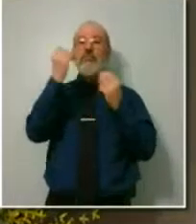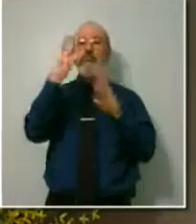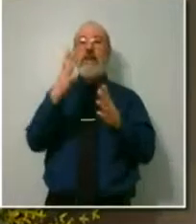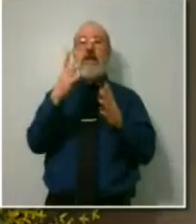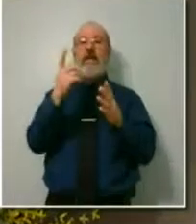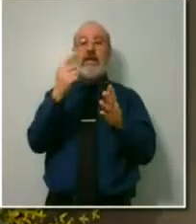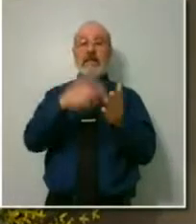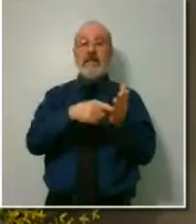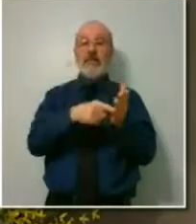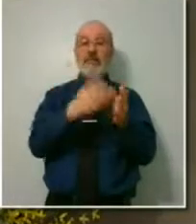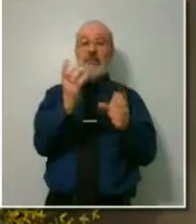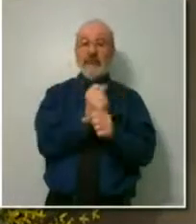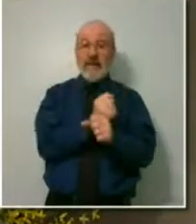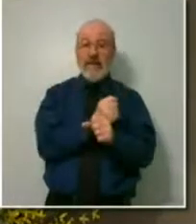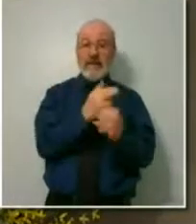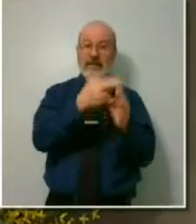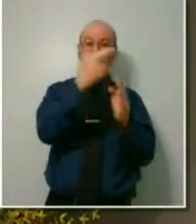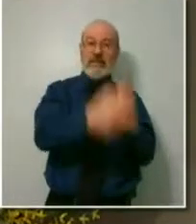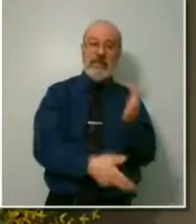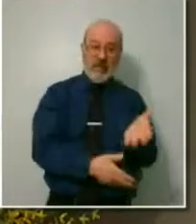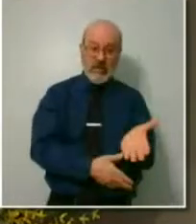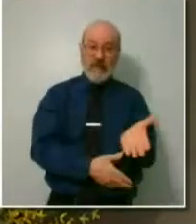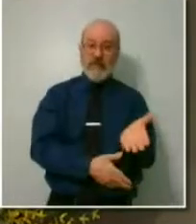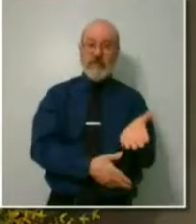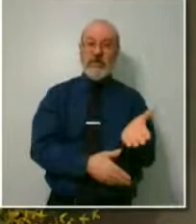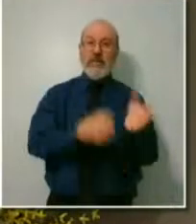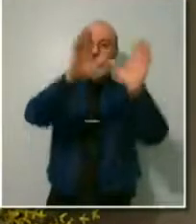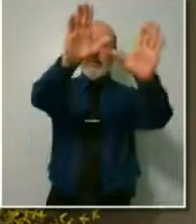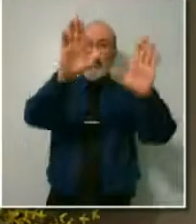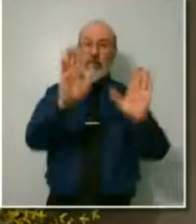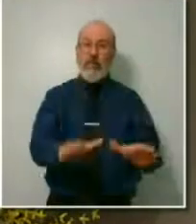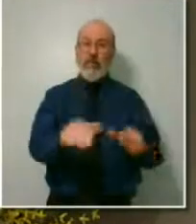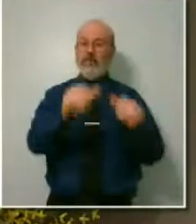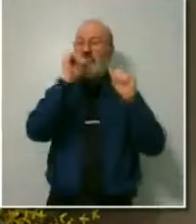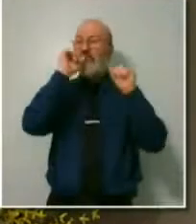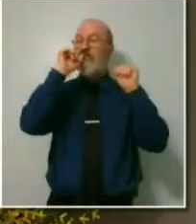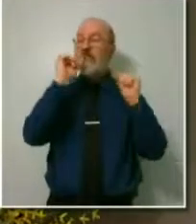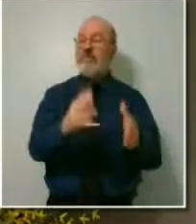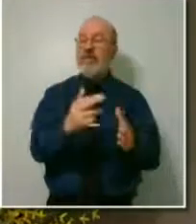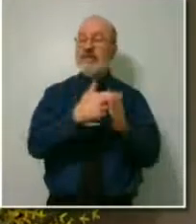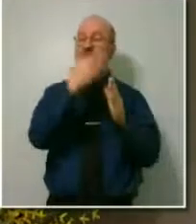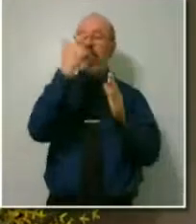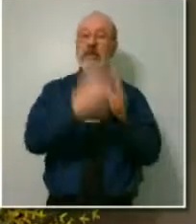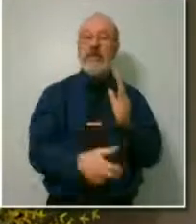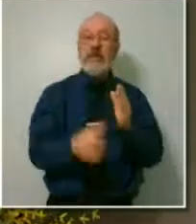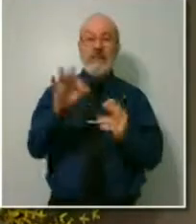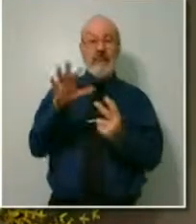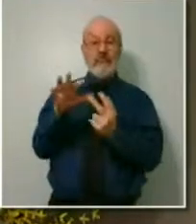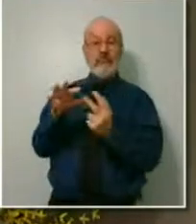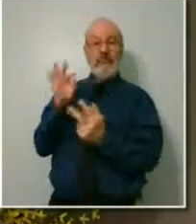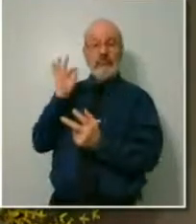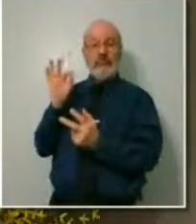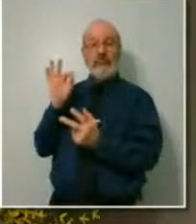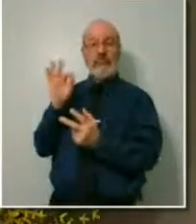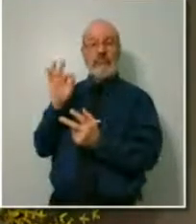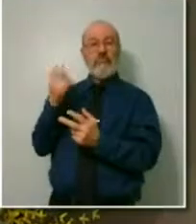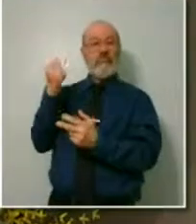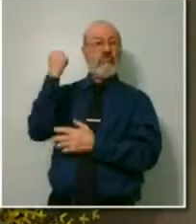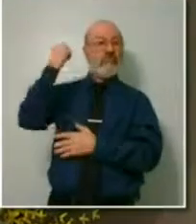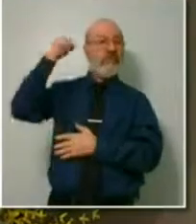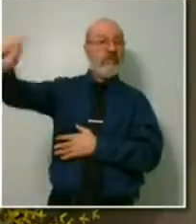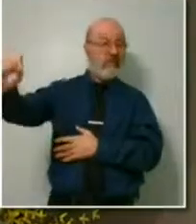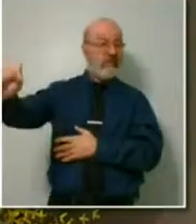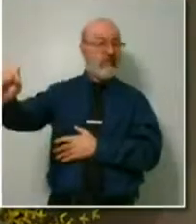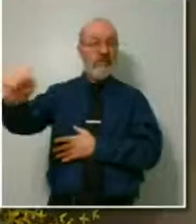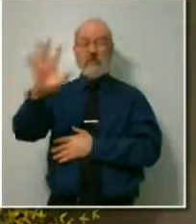get. Here's the consequence. Wonderful, blessed consequence. If you choose to disobey and disregard